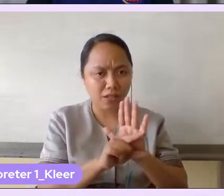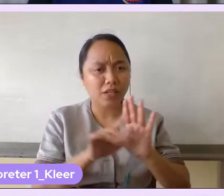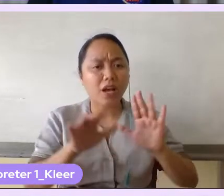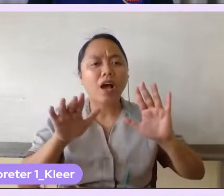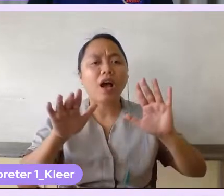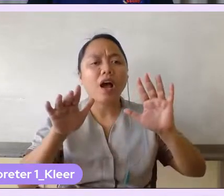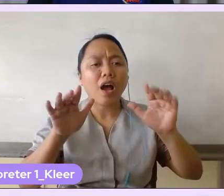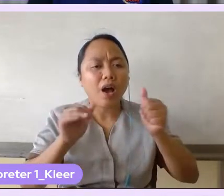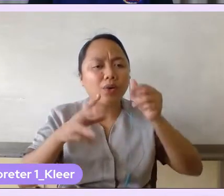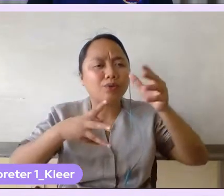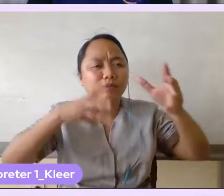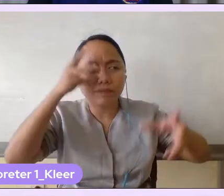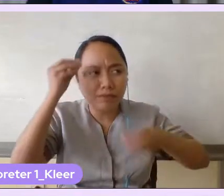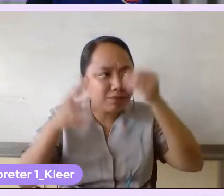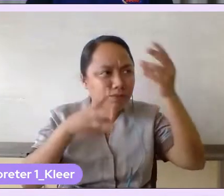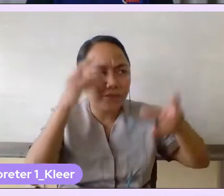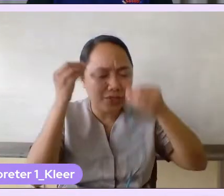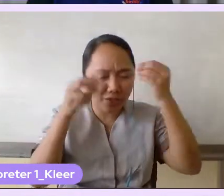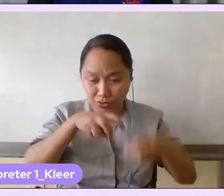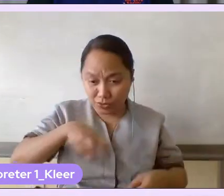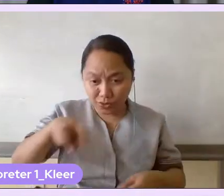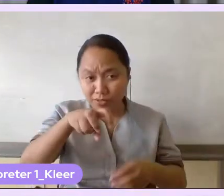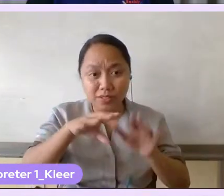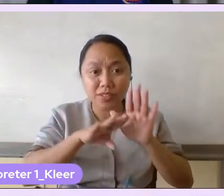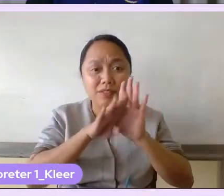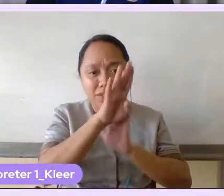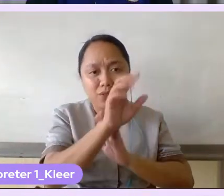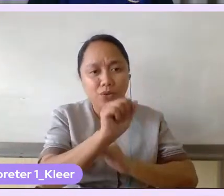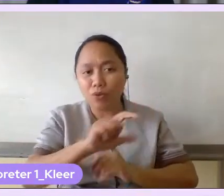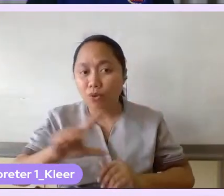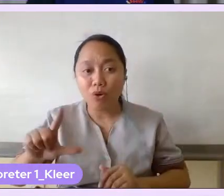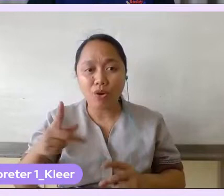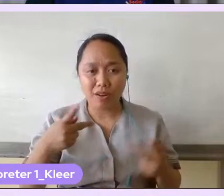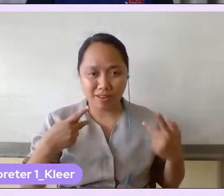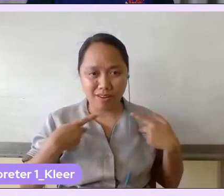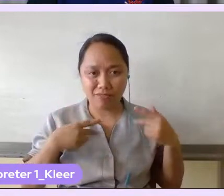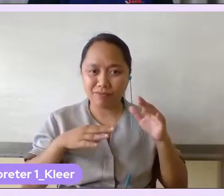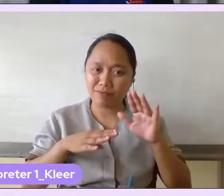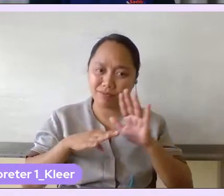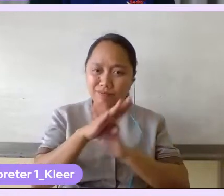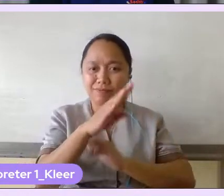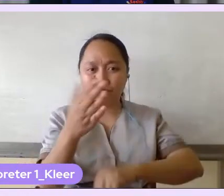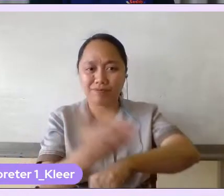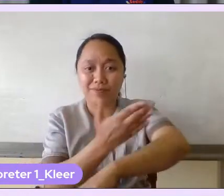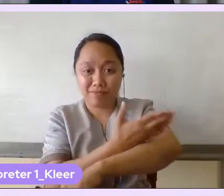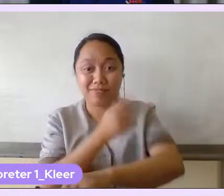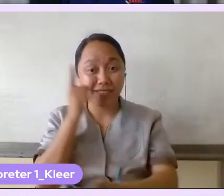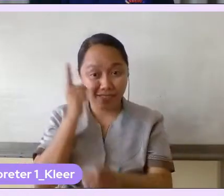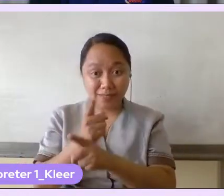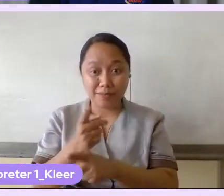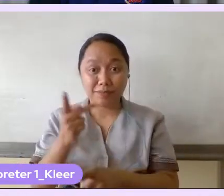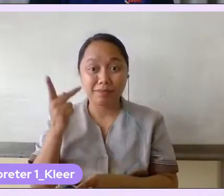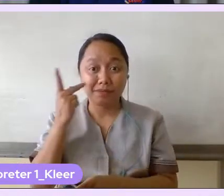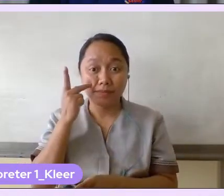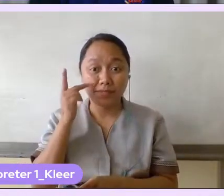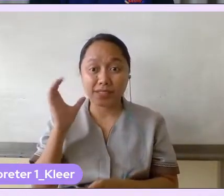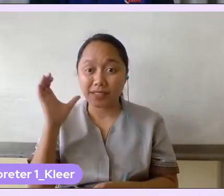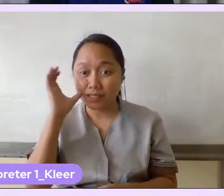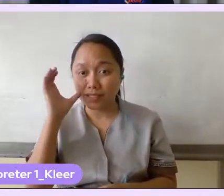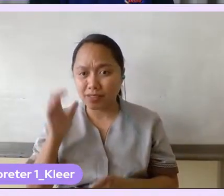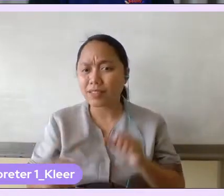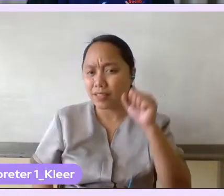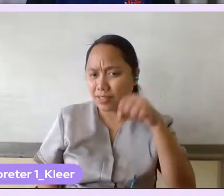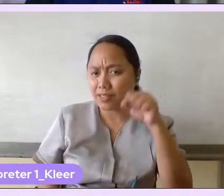and development dahil marami tayong pwedeng i-explore. All right, Ms. Kat? Yeah, I